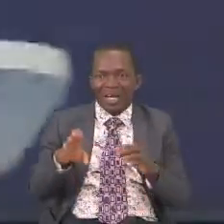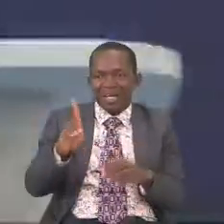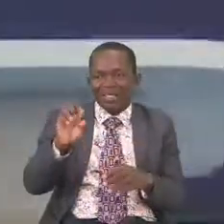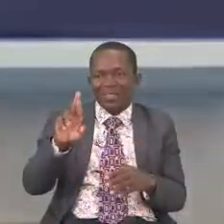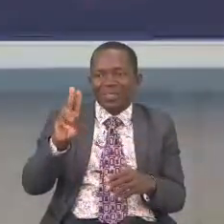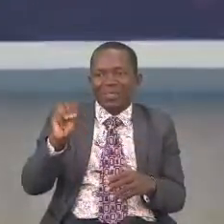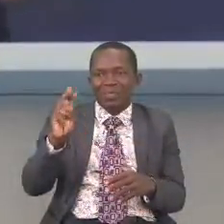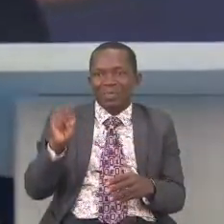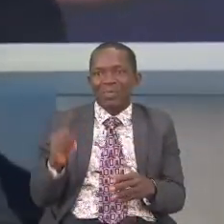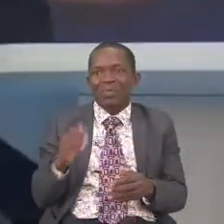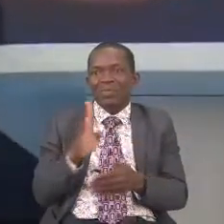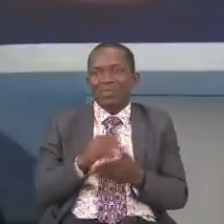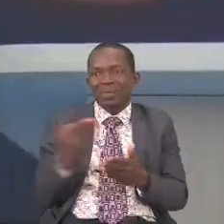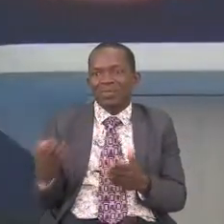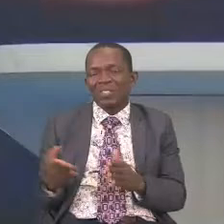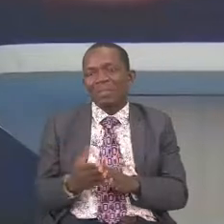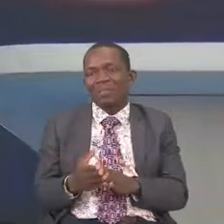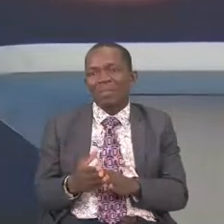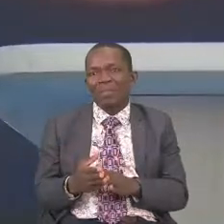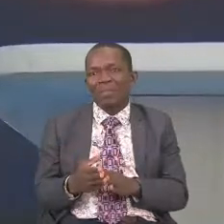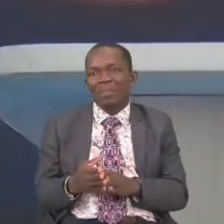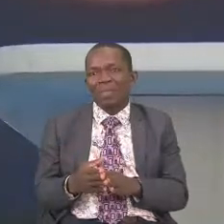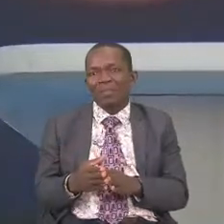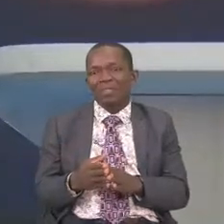like this. And then